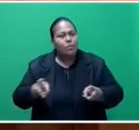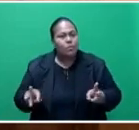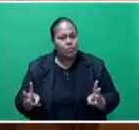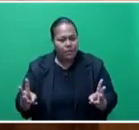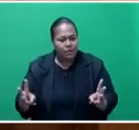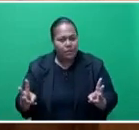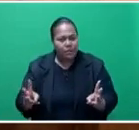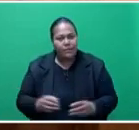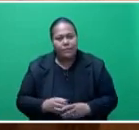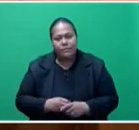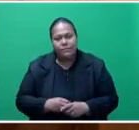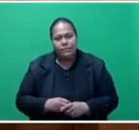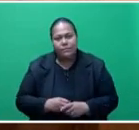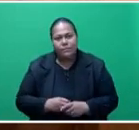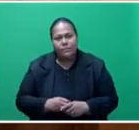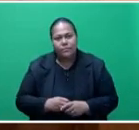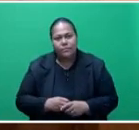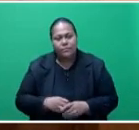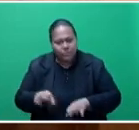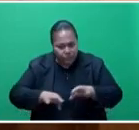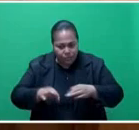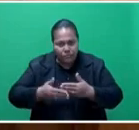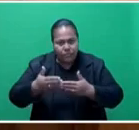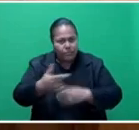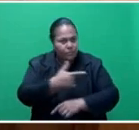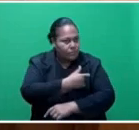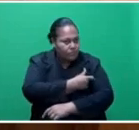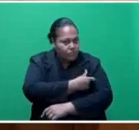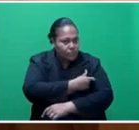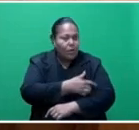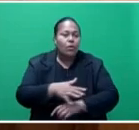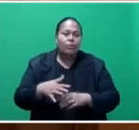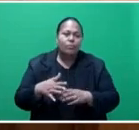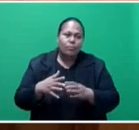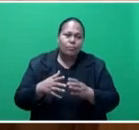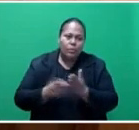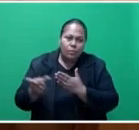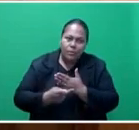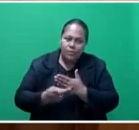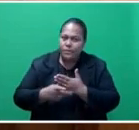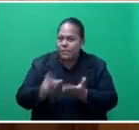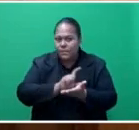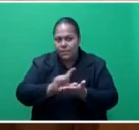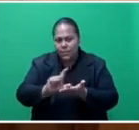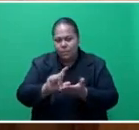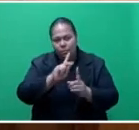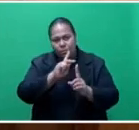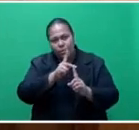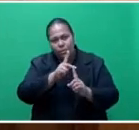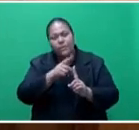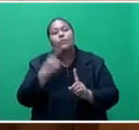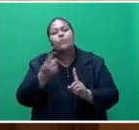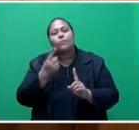acquisition and immunization program. One, we must be very clear in the prioritization of those that